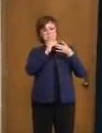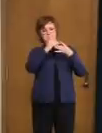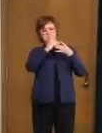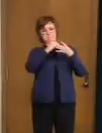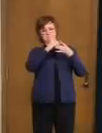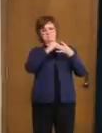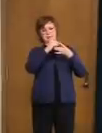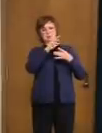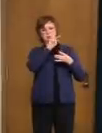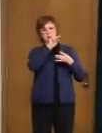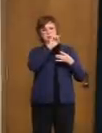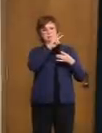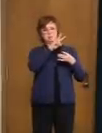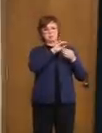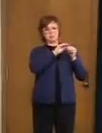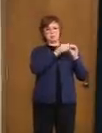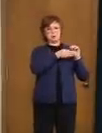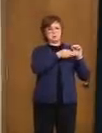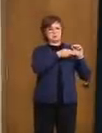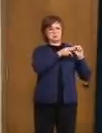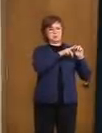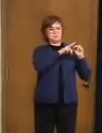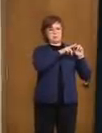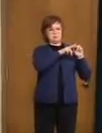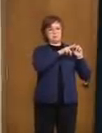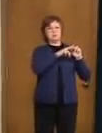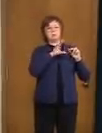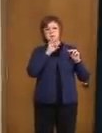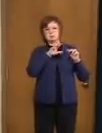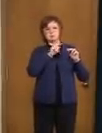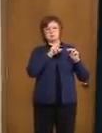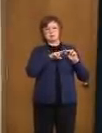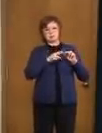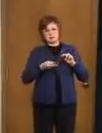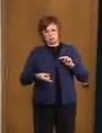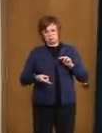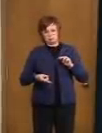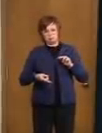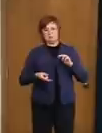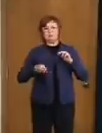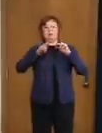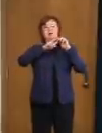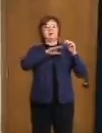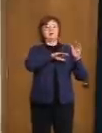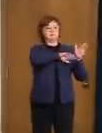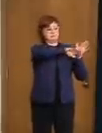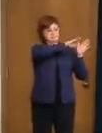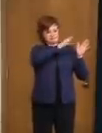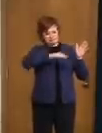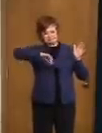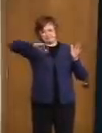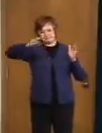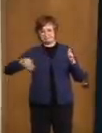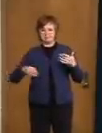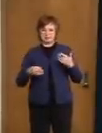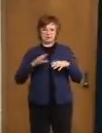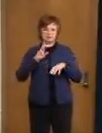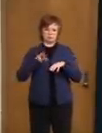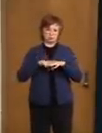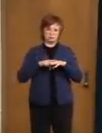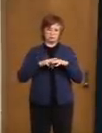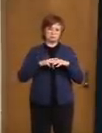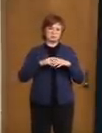And I think, we are a province with a large geography. Some of the dynamics are very different in different parts of the